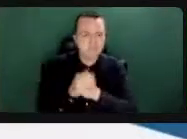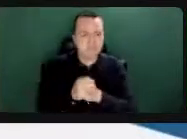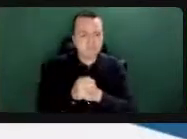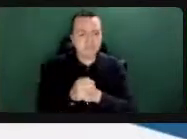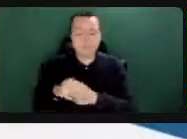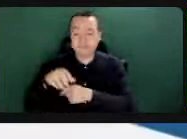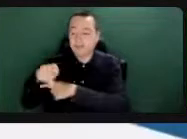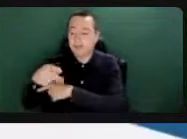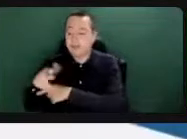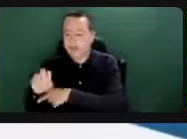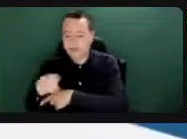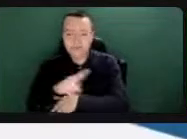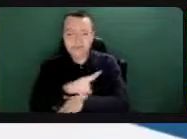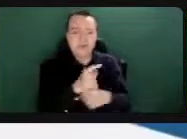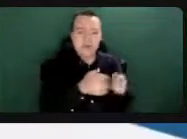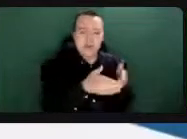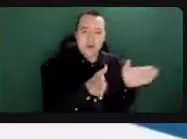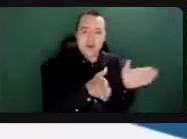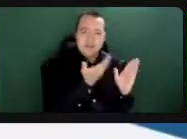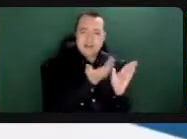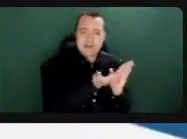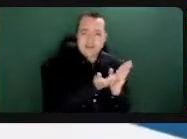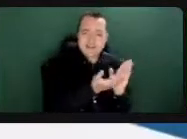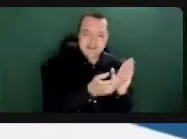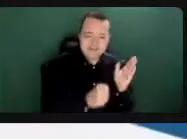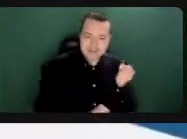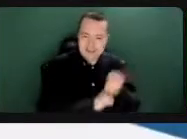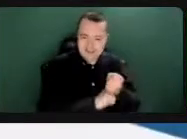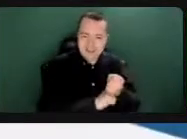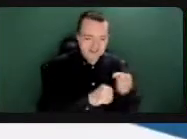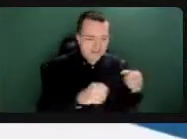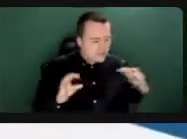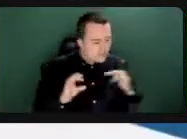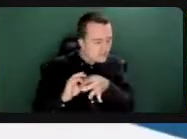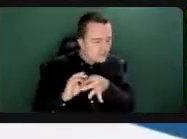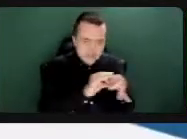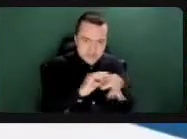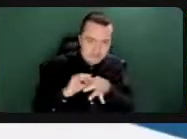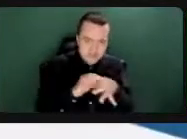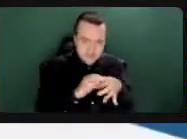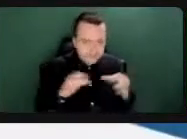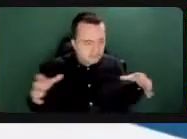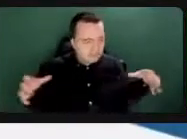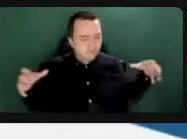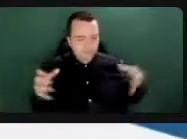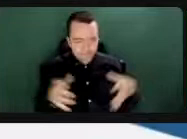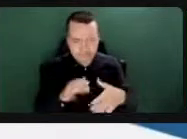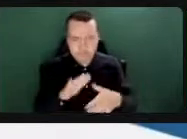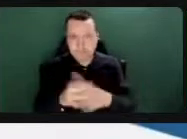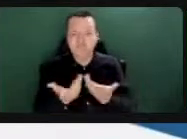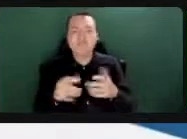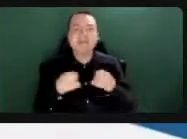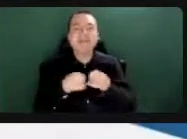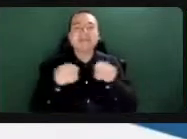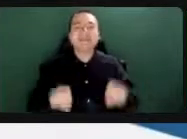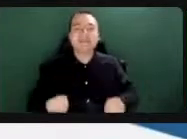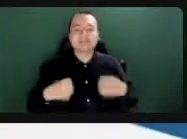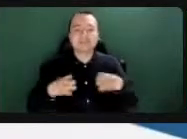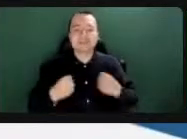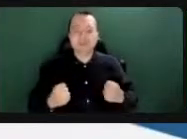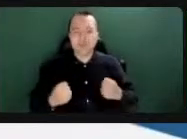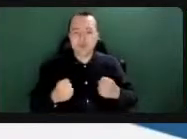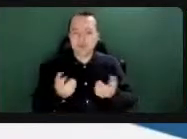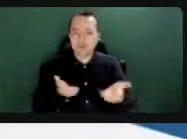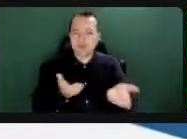collection was really developed in coordination with the Unit of Health Systems and Services health systems and health services and